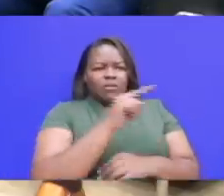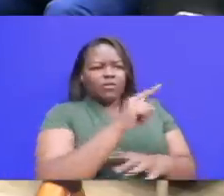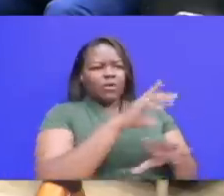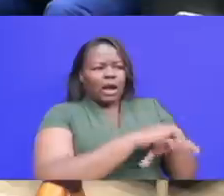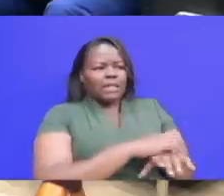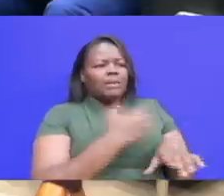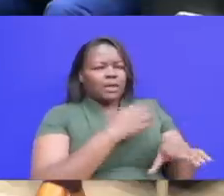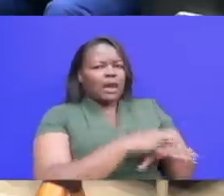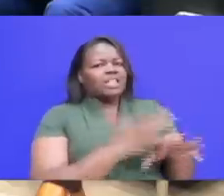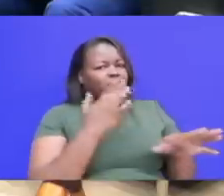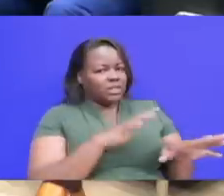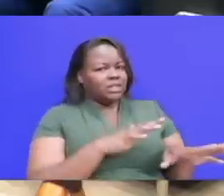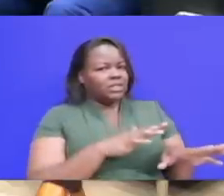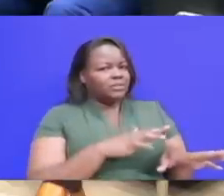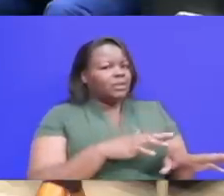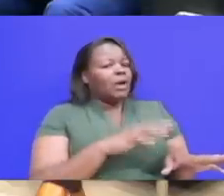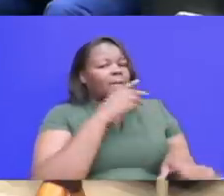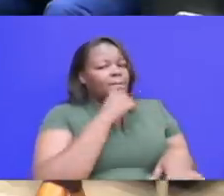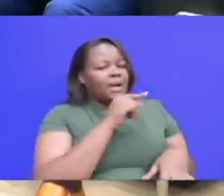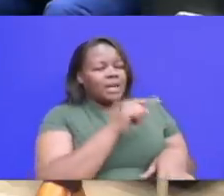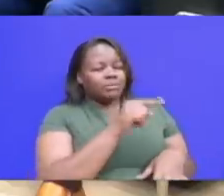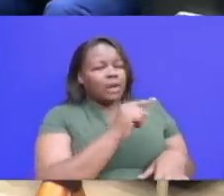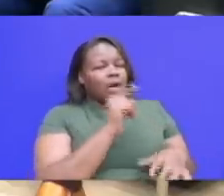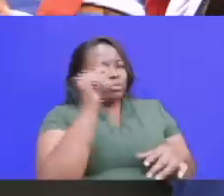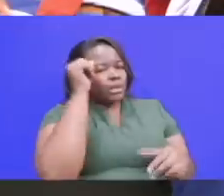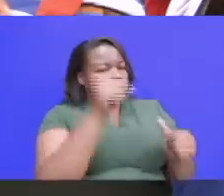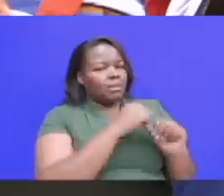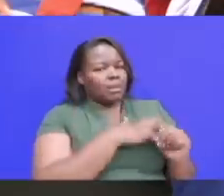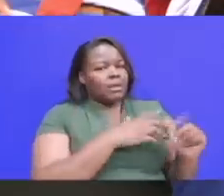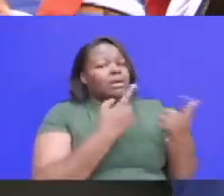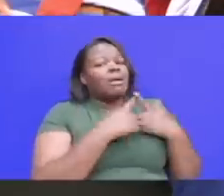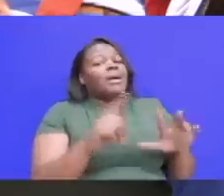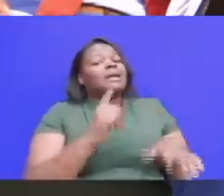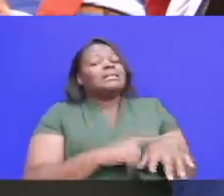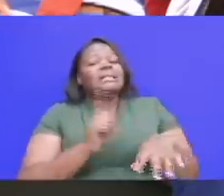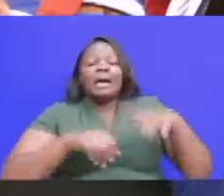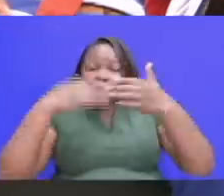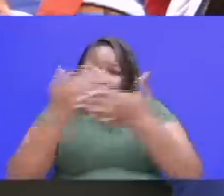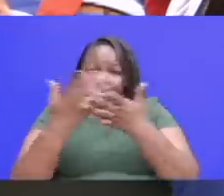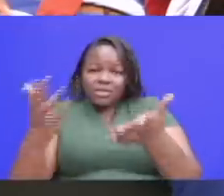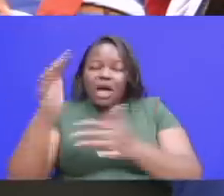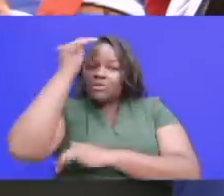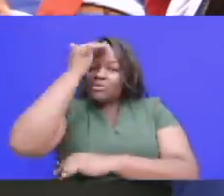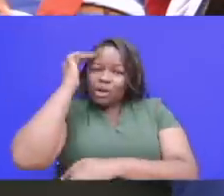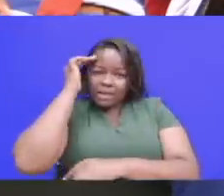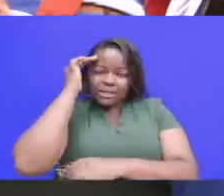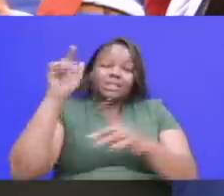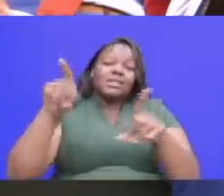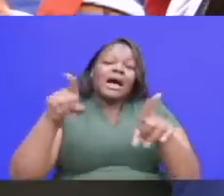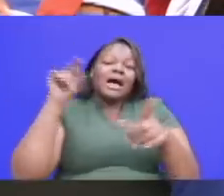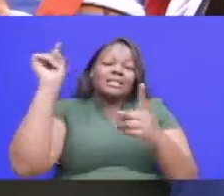nimepata. Migoka, ata nikumbuka. Pengine akifika au nikipata, ninasahau. Until something